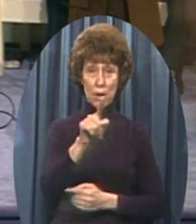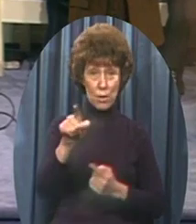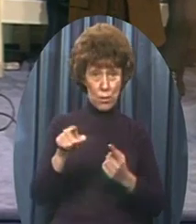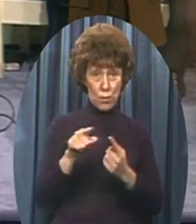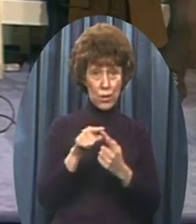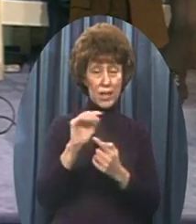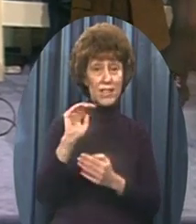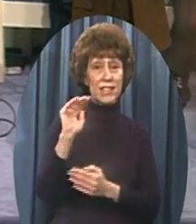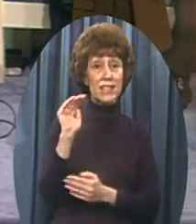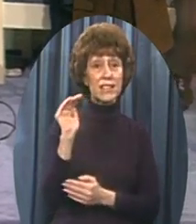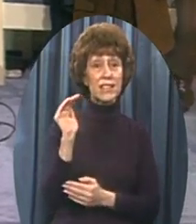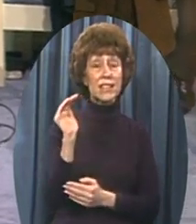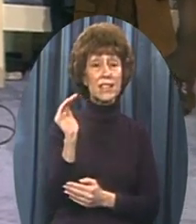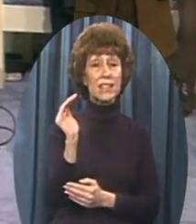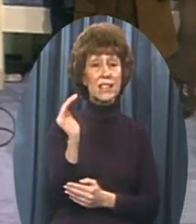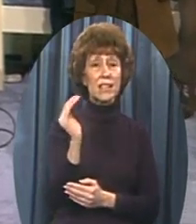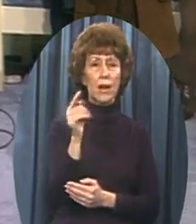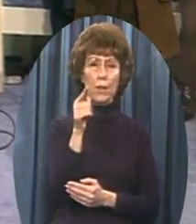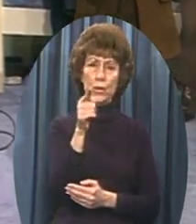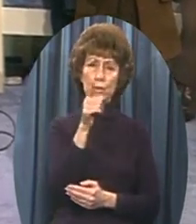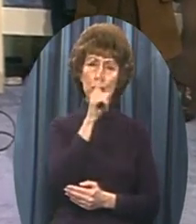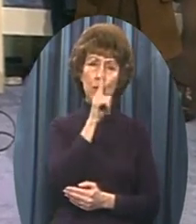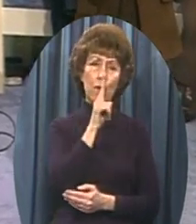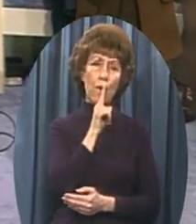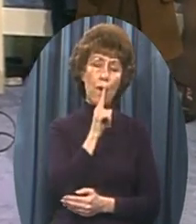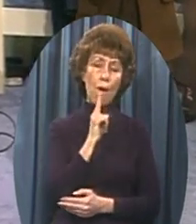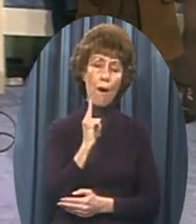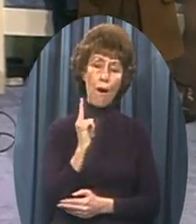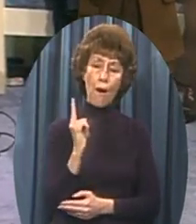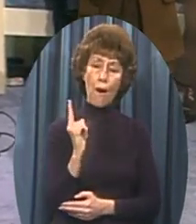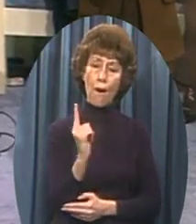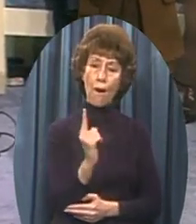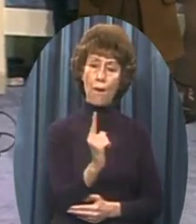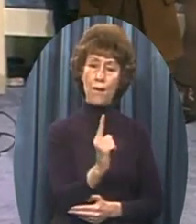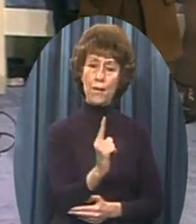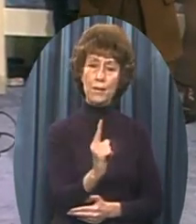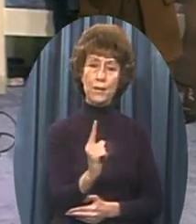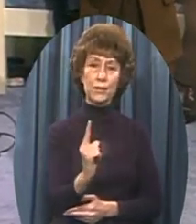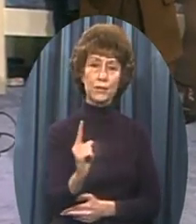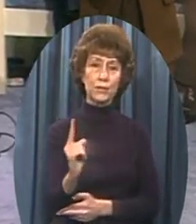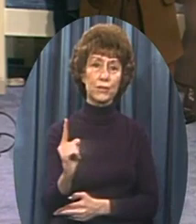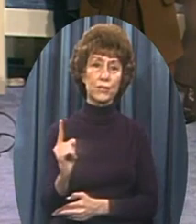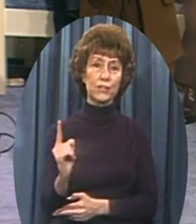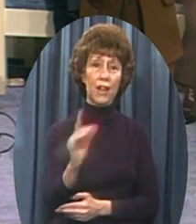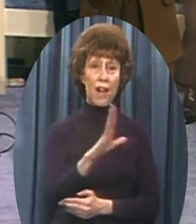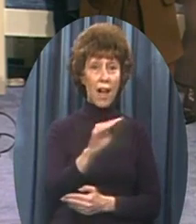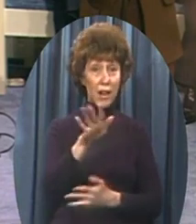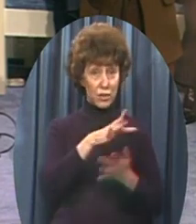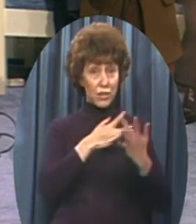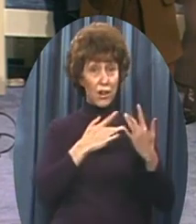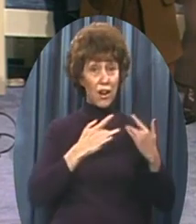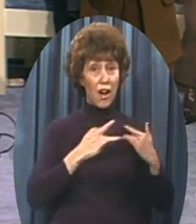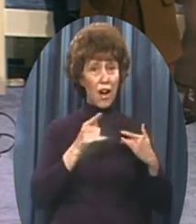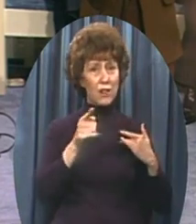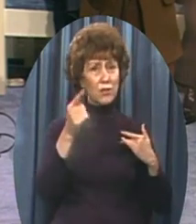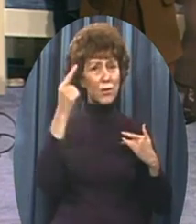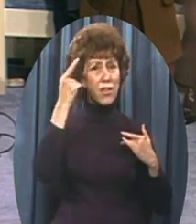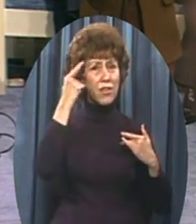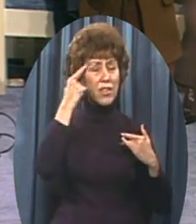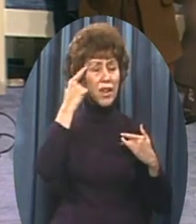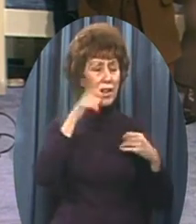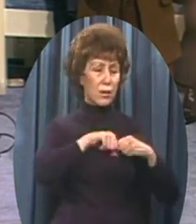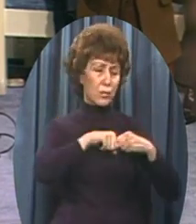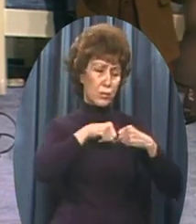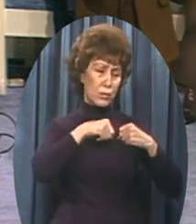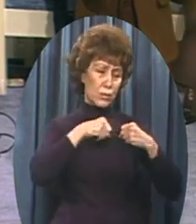So when it seems you're all alone and your heart would break